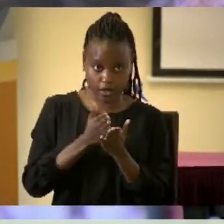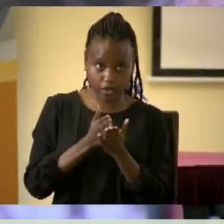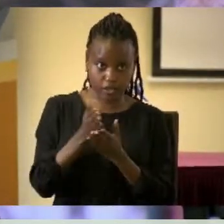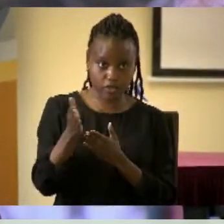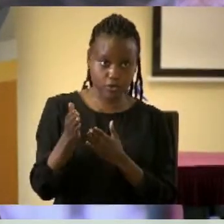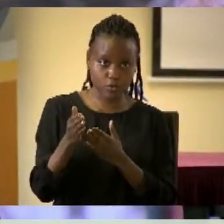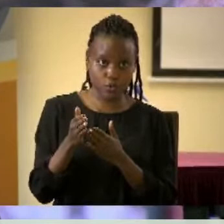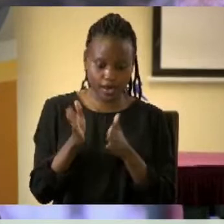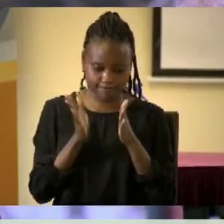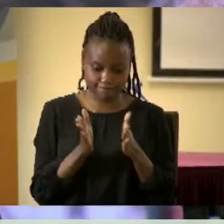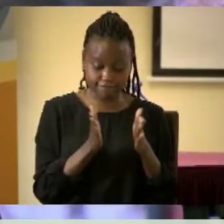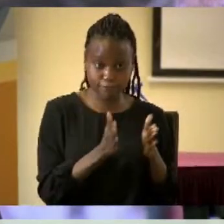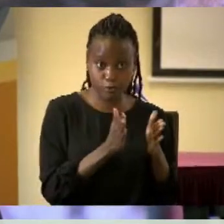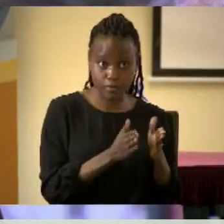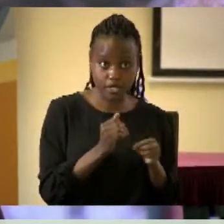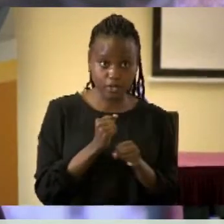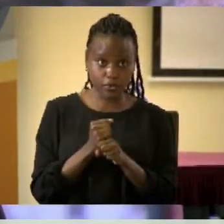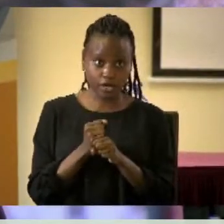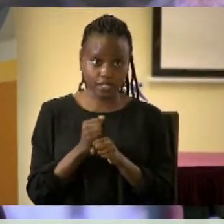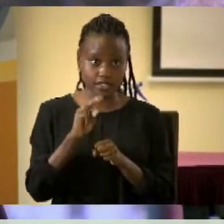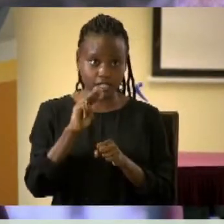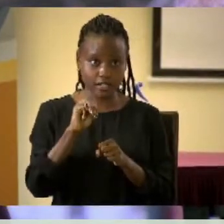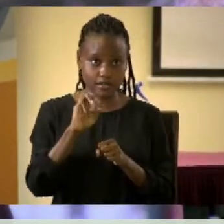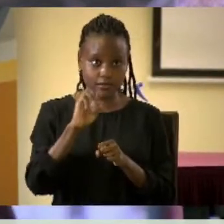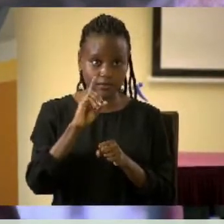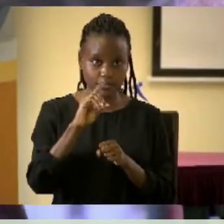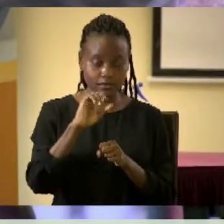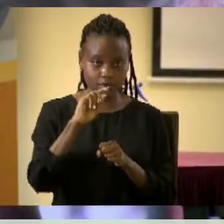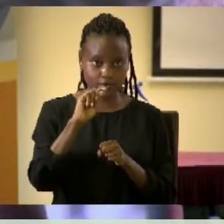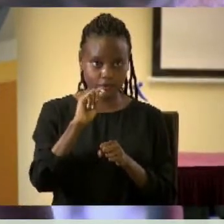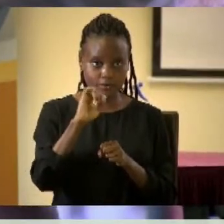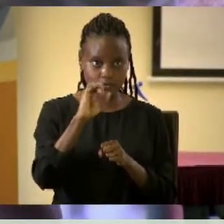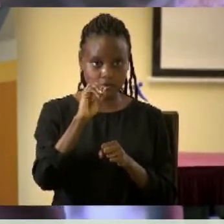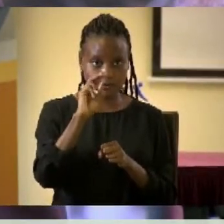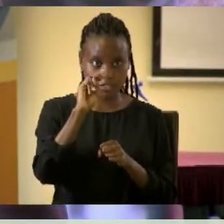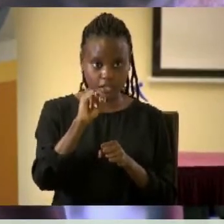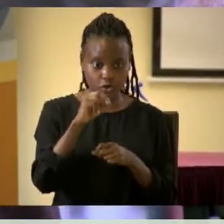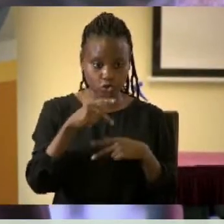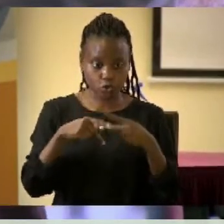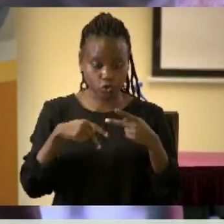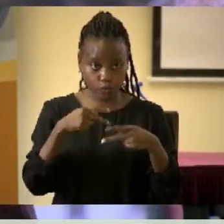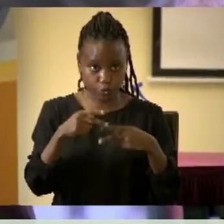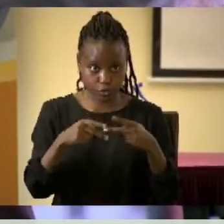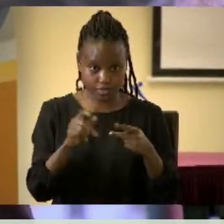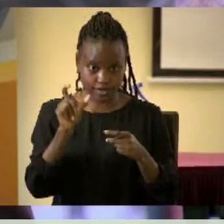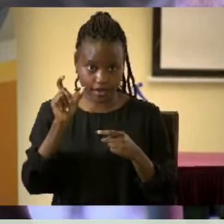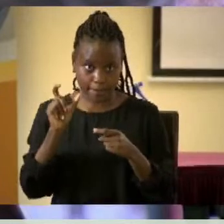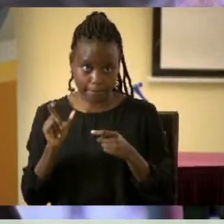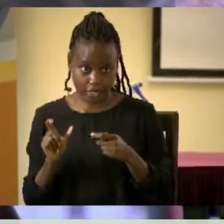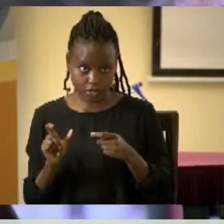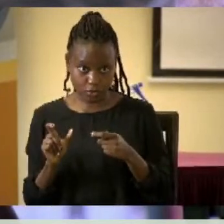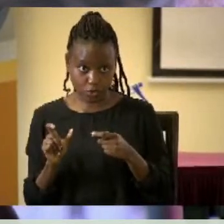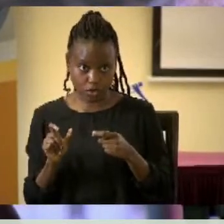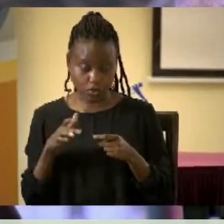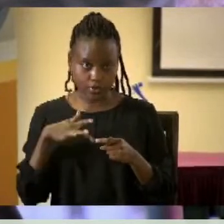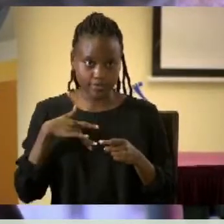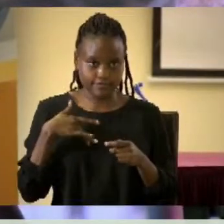properly conducted mediation process, an indigent litigant is more likely to